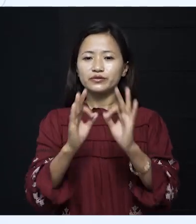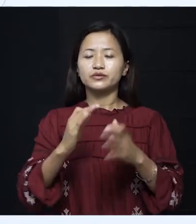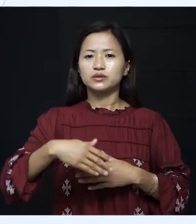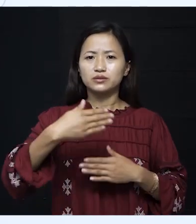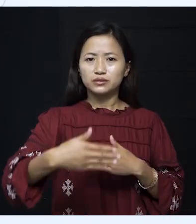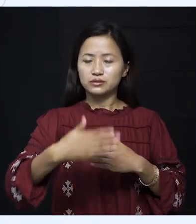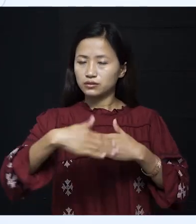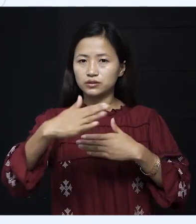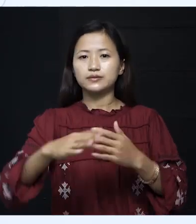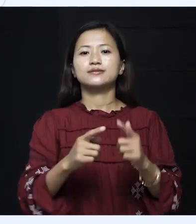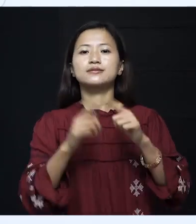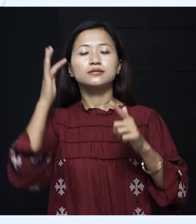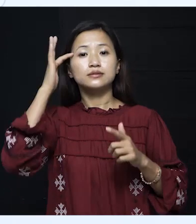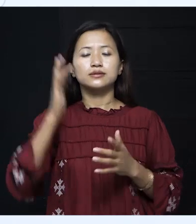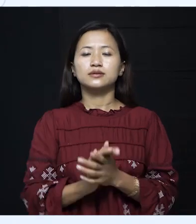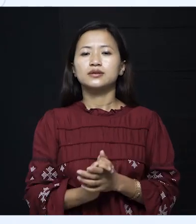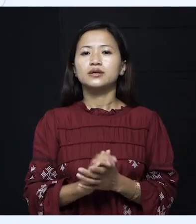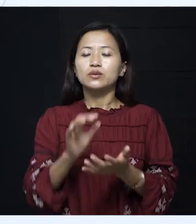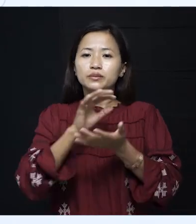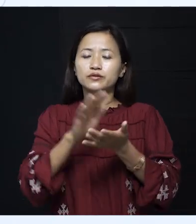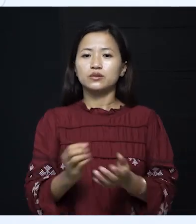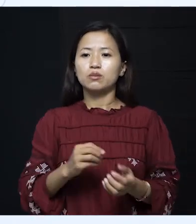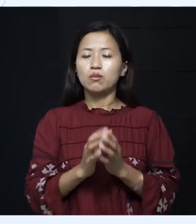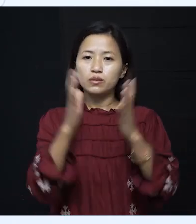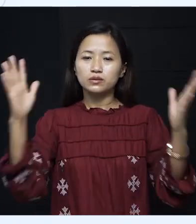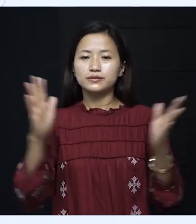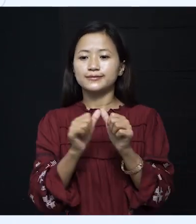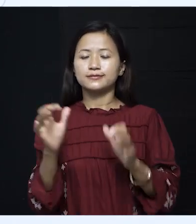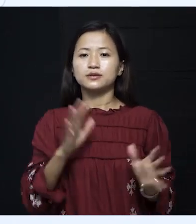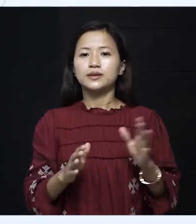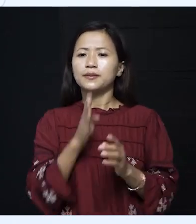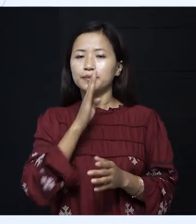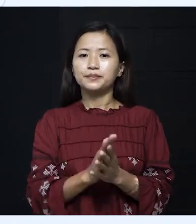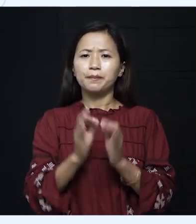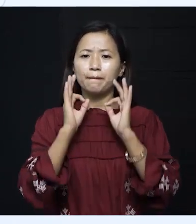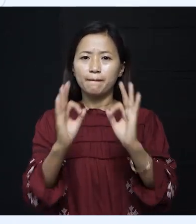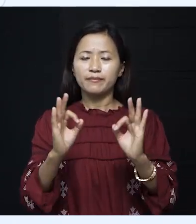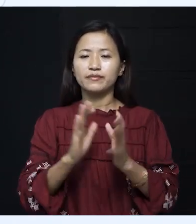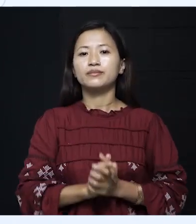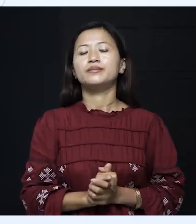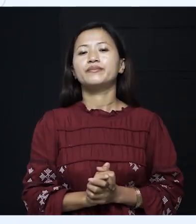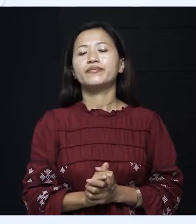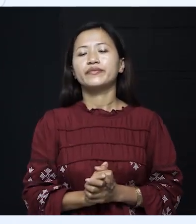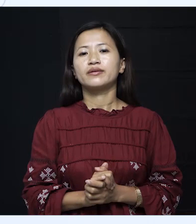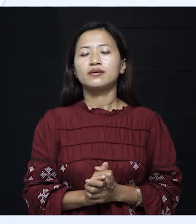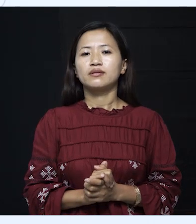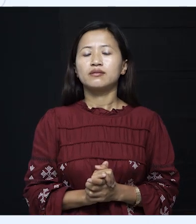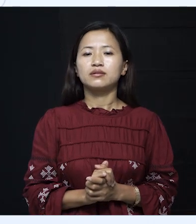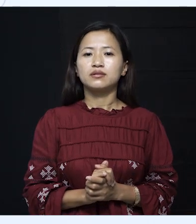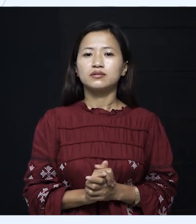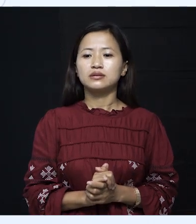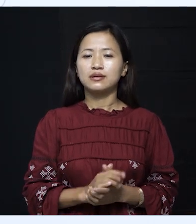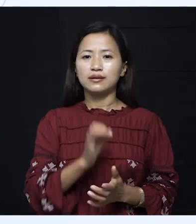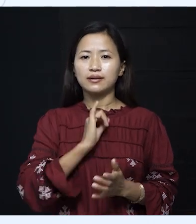continuous tense, and we are emphasizing more on the action being perfected. So here we can say I